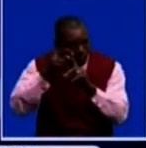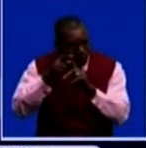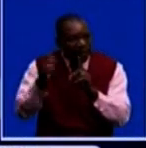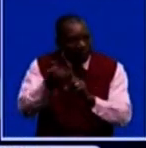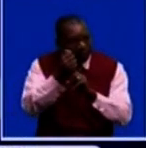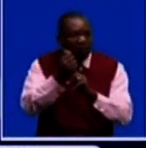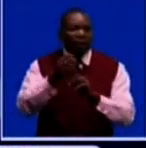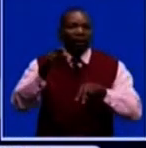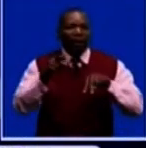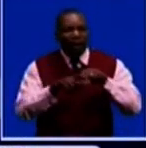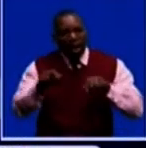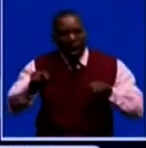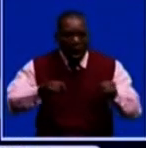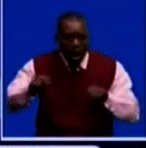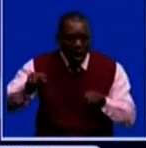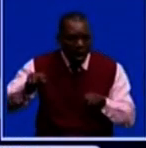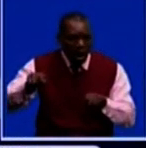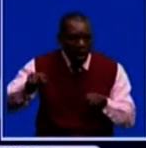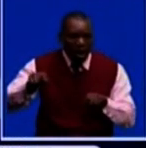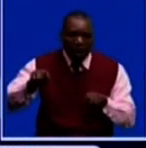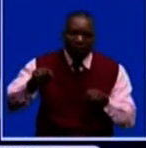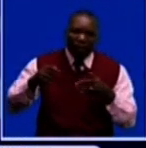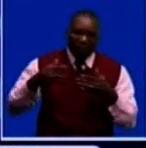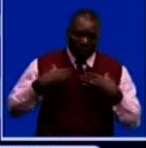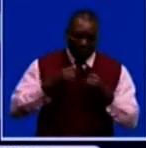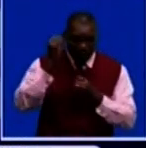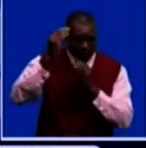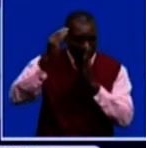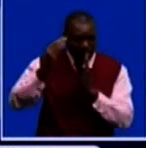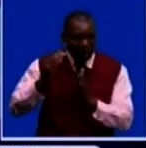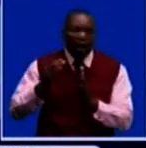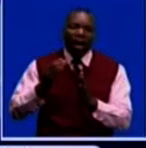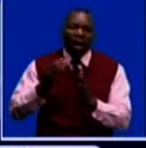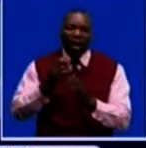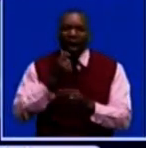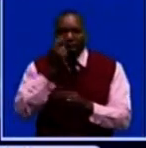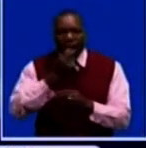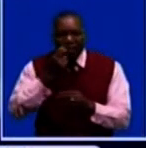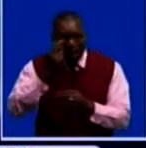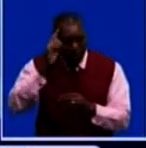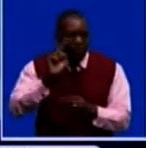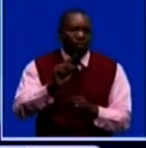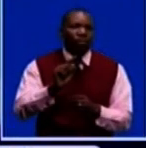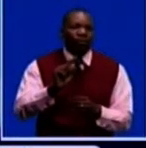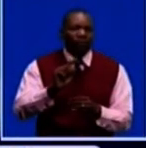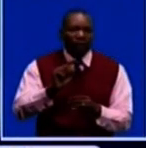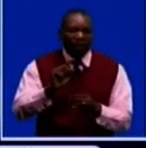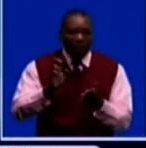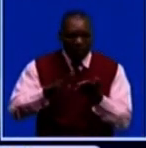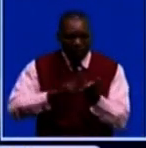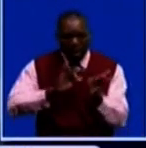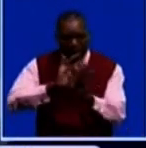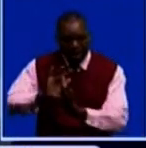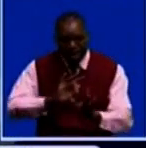controlling HIV. The head of state said this through Minister of Health, Chitalu Chilufya. Ms. Singoma now gives us the